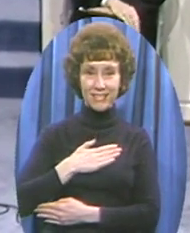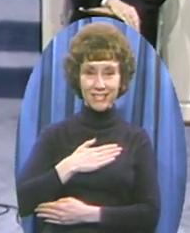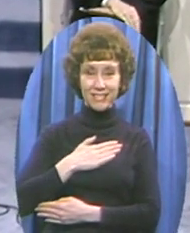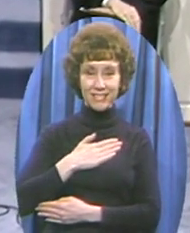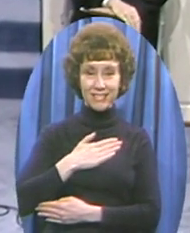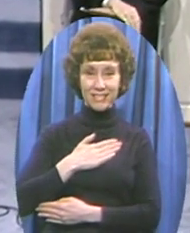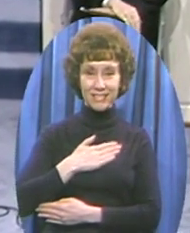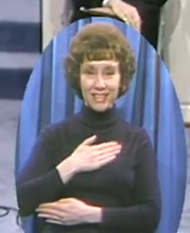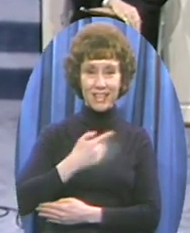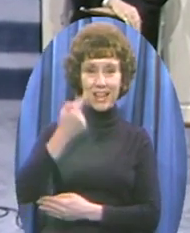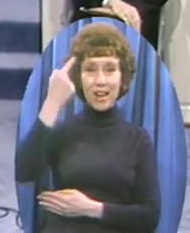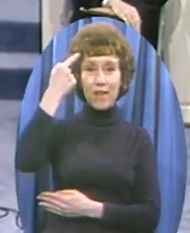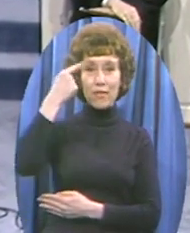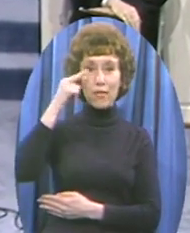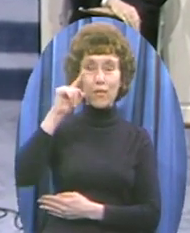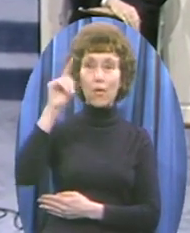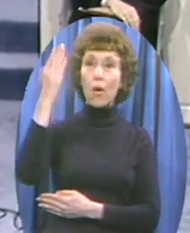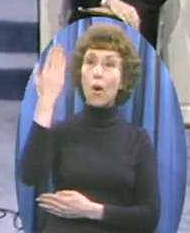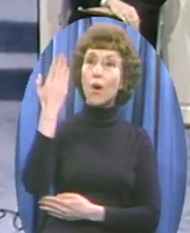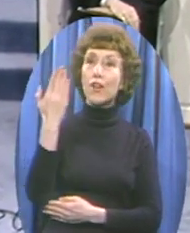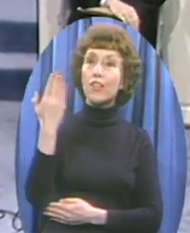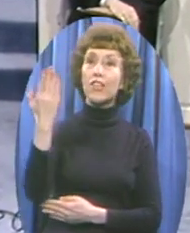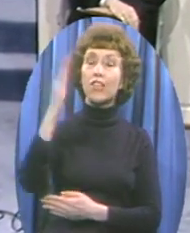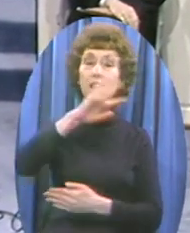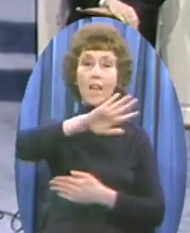mine. For thee